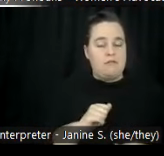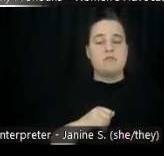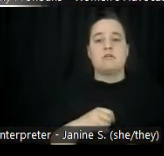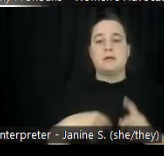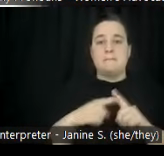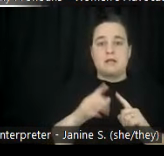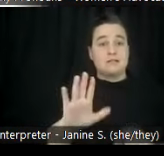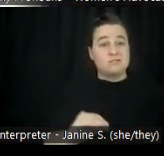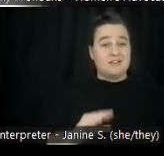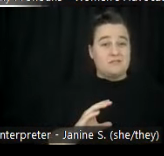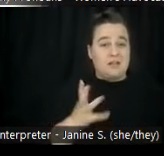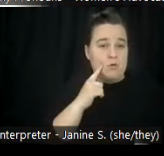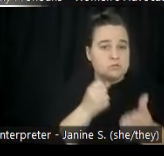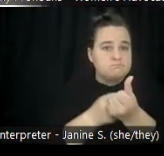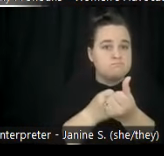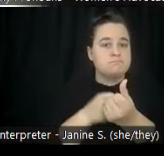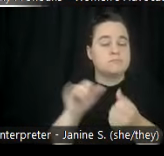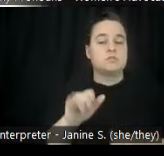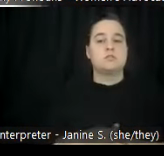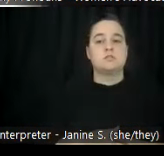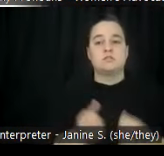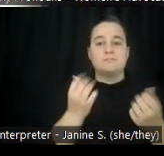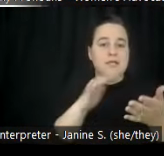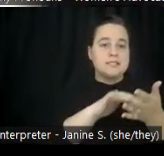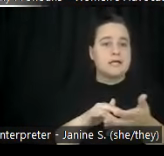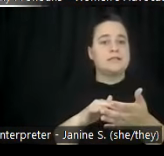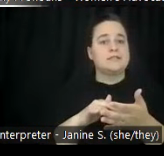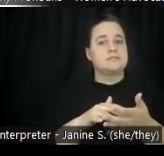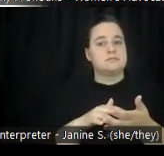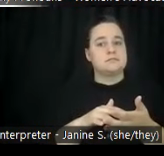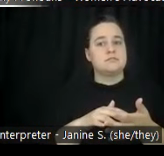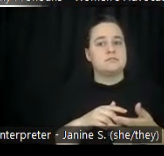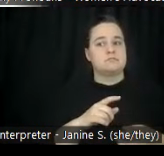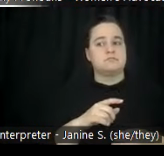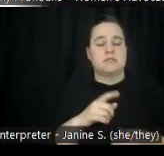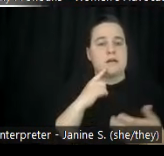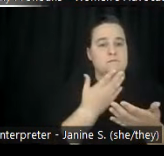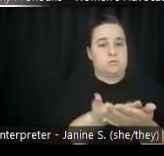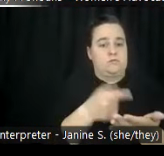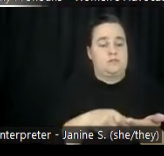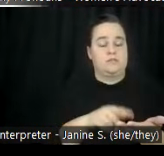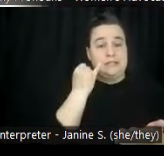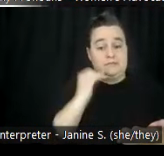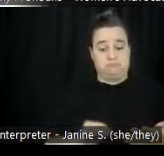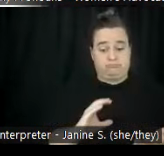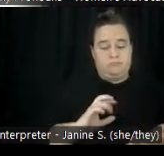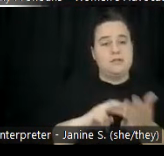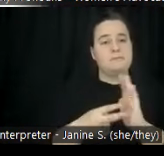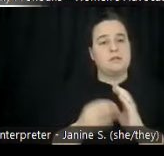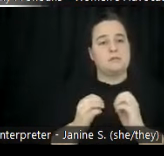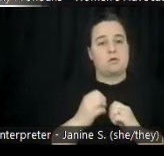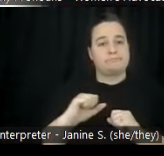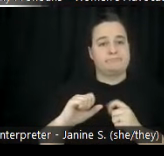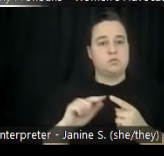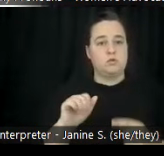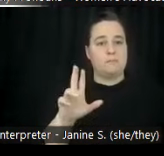self-esteem, which many studies have found to be, a buffer against intimate partner violence. But again, I don't love the language of buffer because it kind